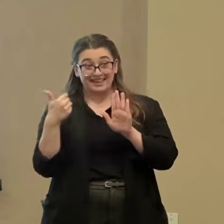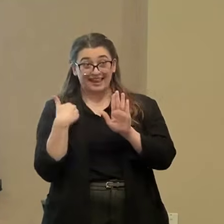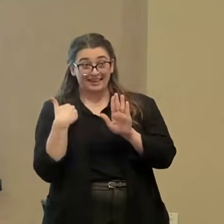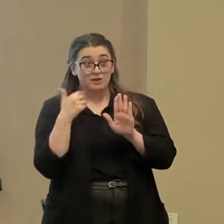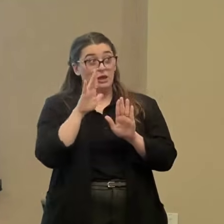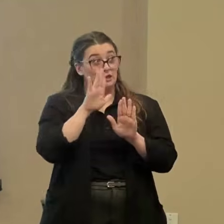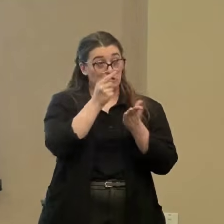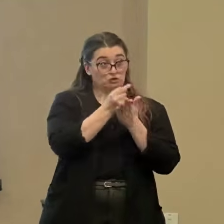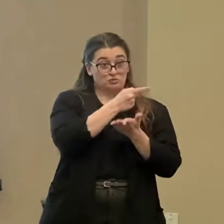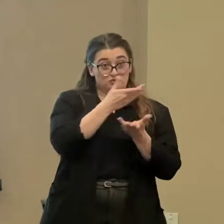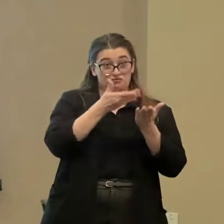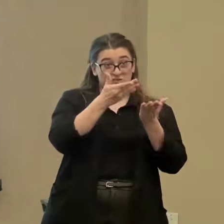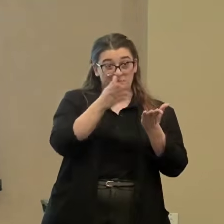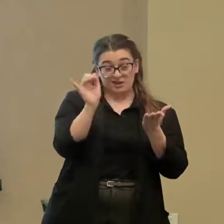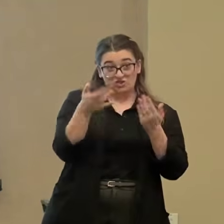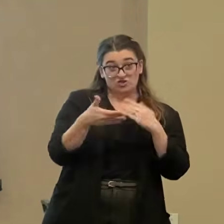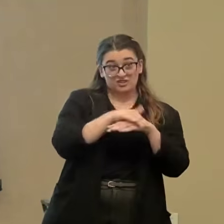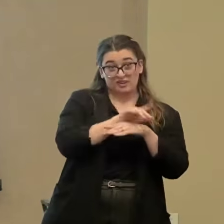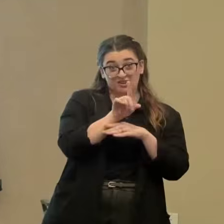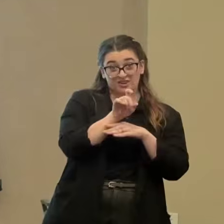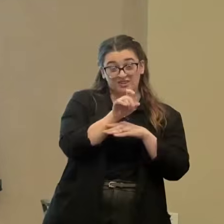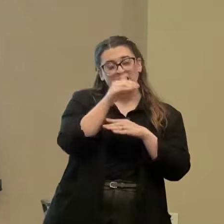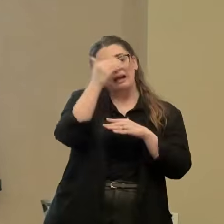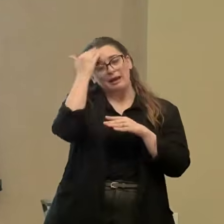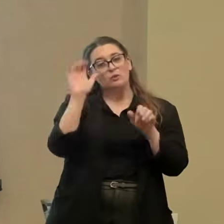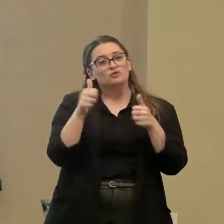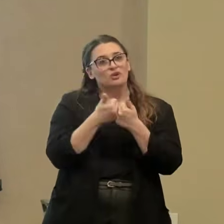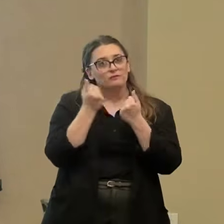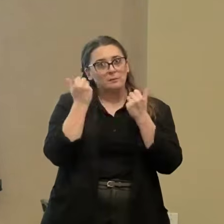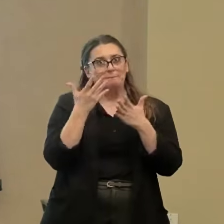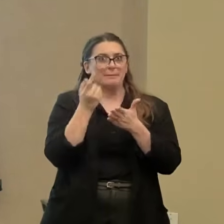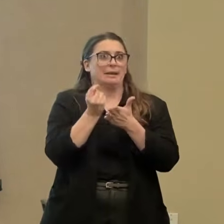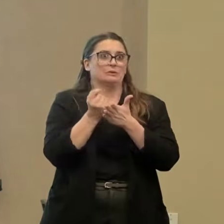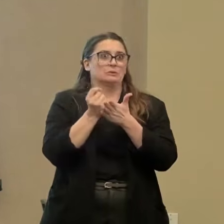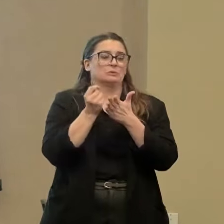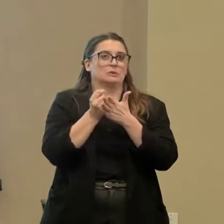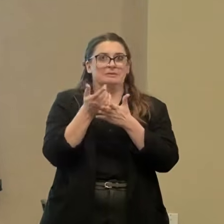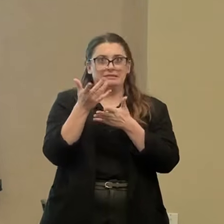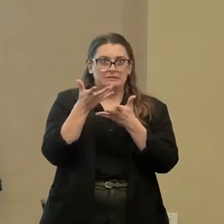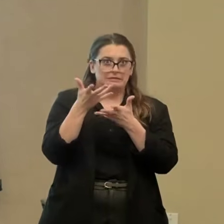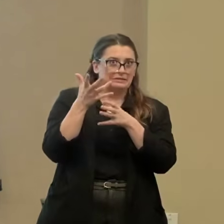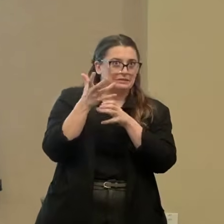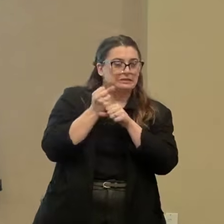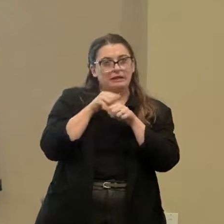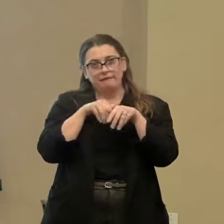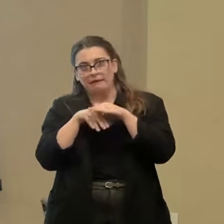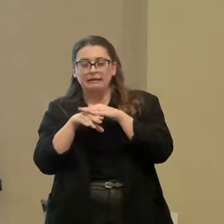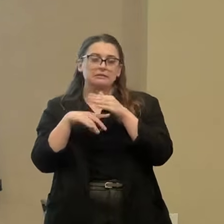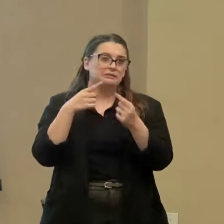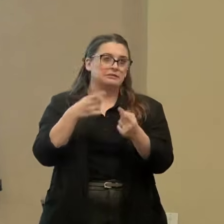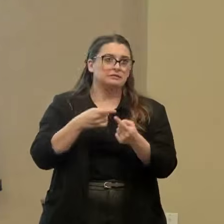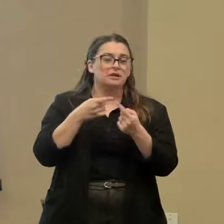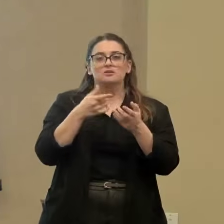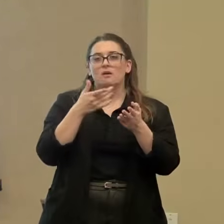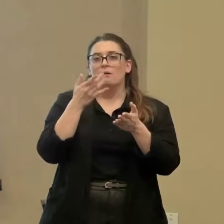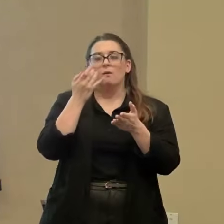insurance. That's been a challenge I know with some other treatments. And so I was just curious, especially ones that